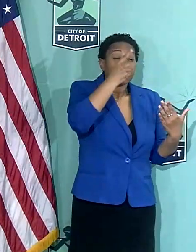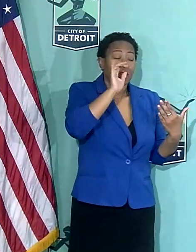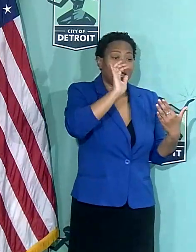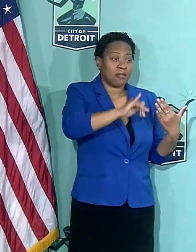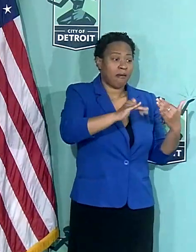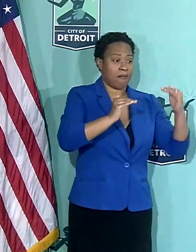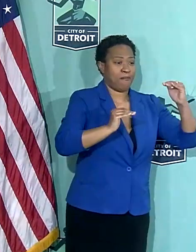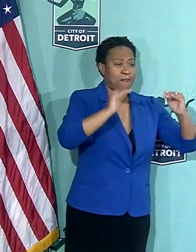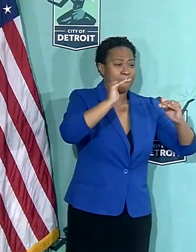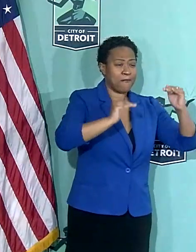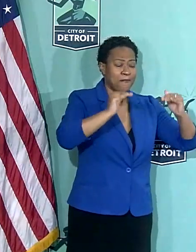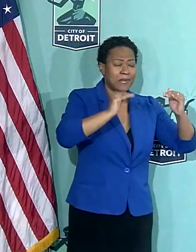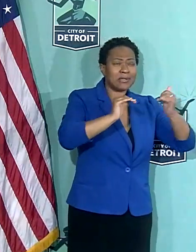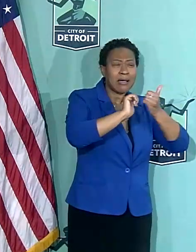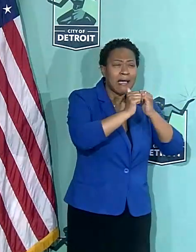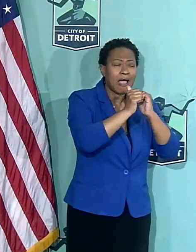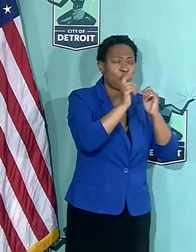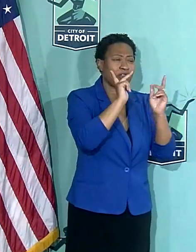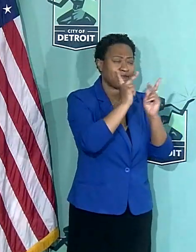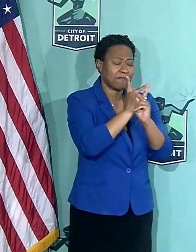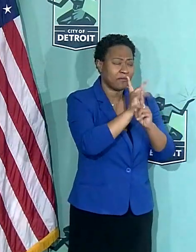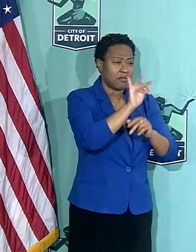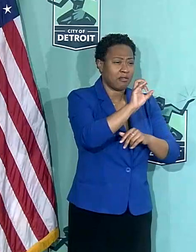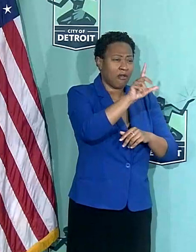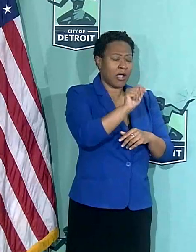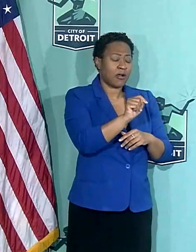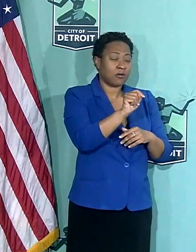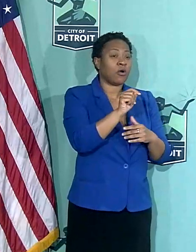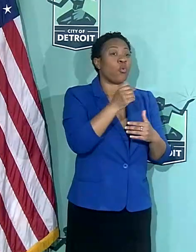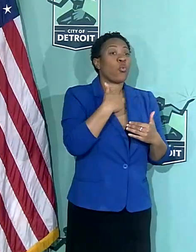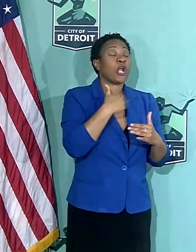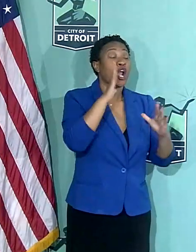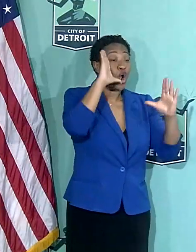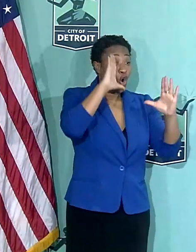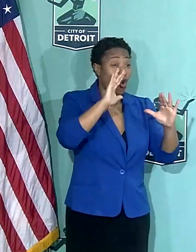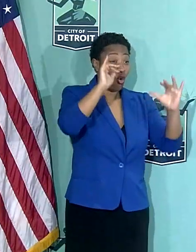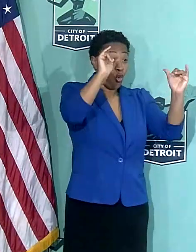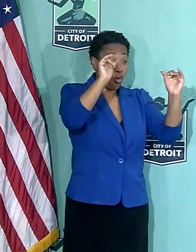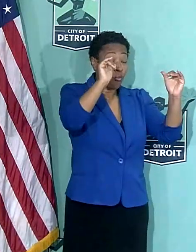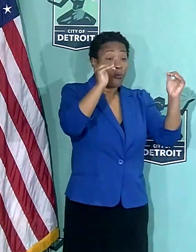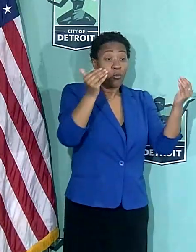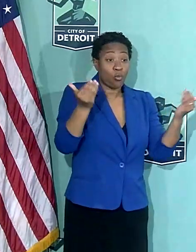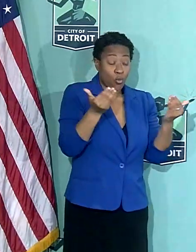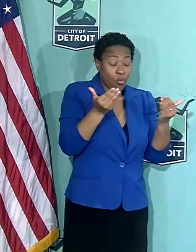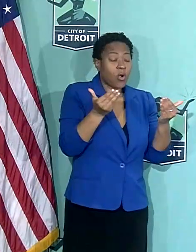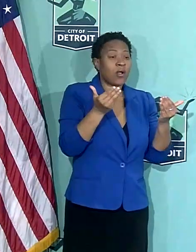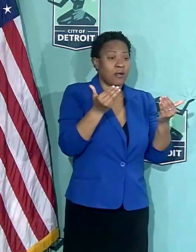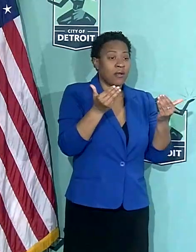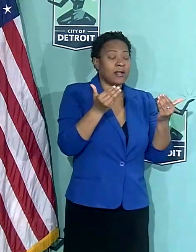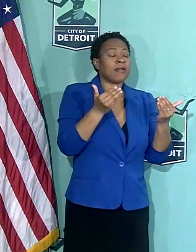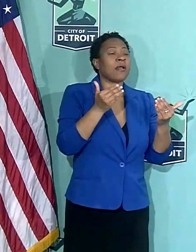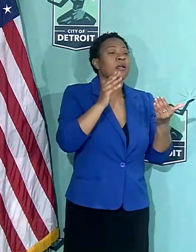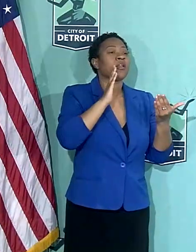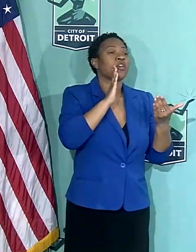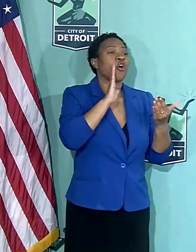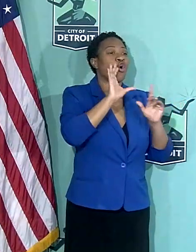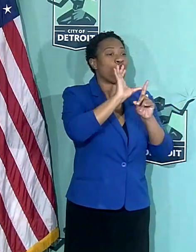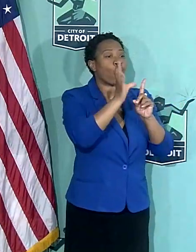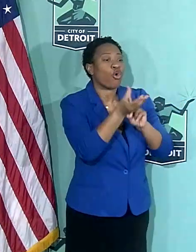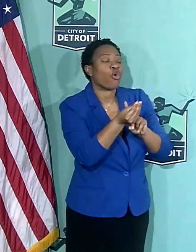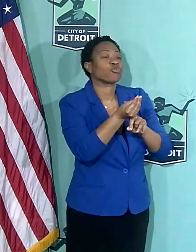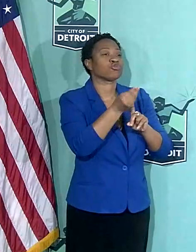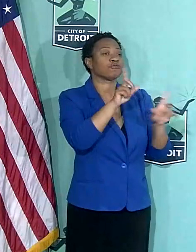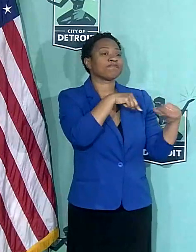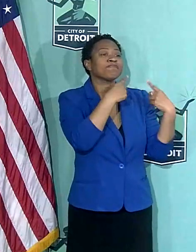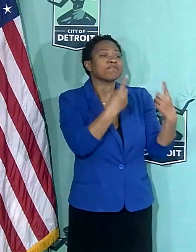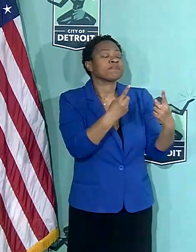be, but I'm hoping that the culture that's been embraced by the city of watching out for each other is also embraced